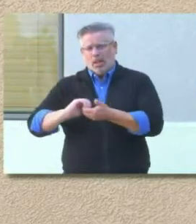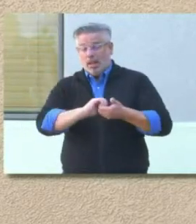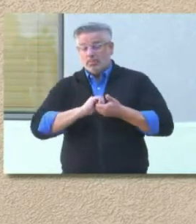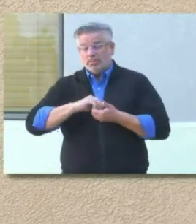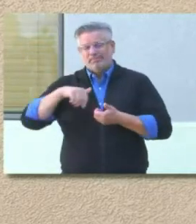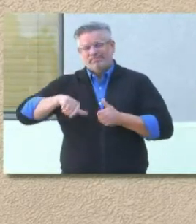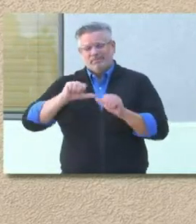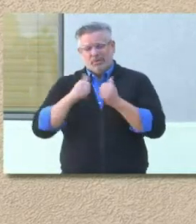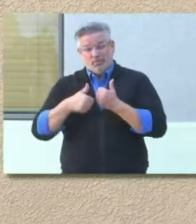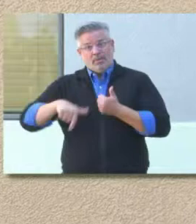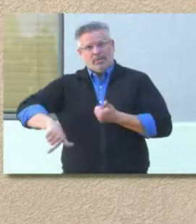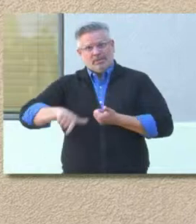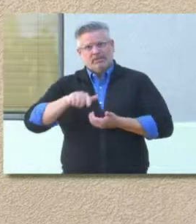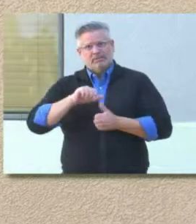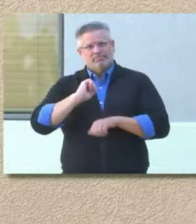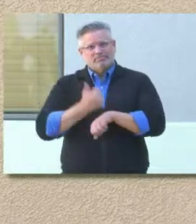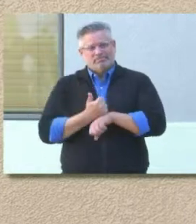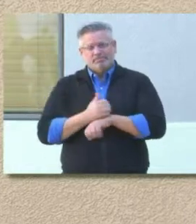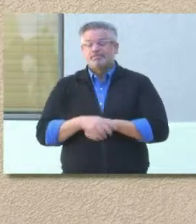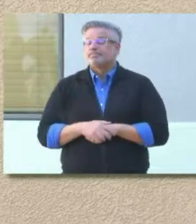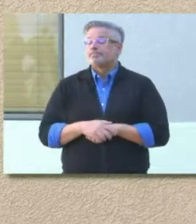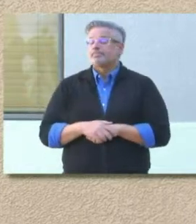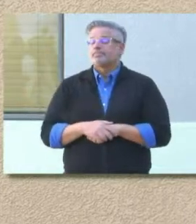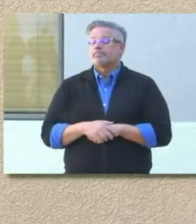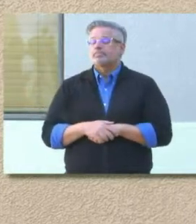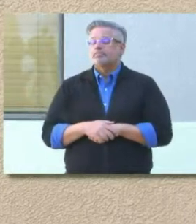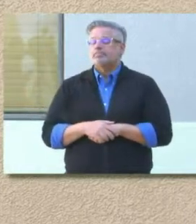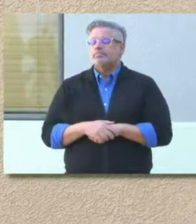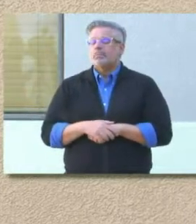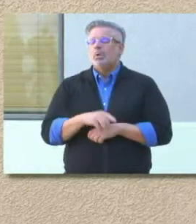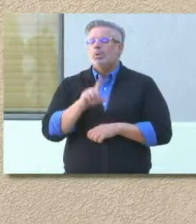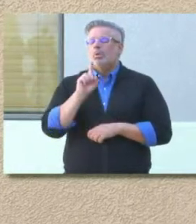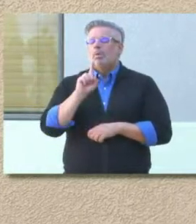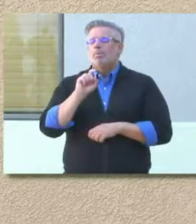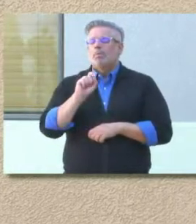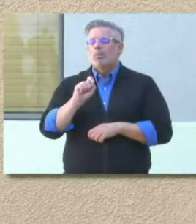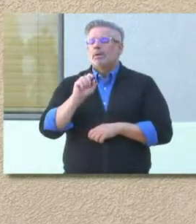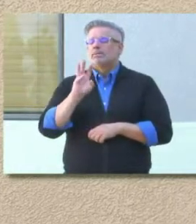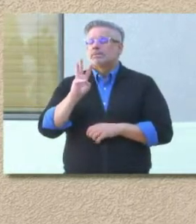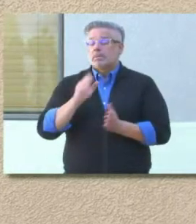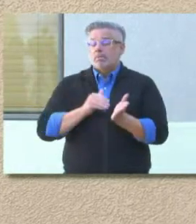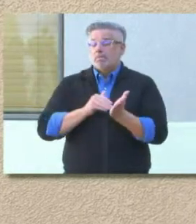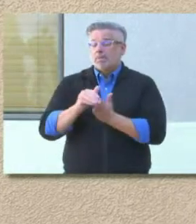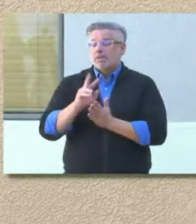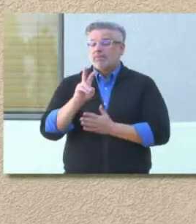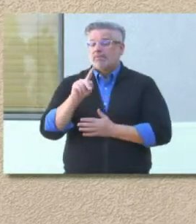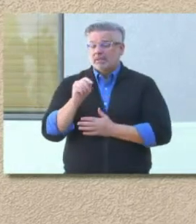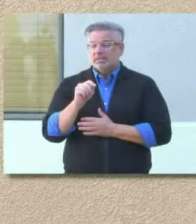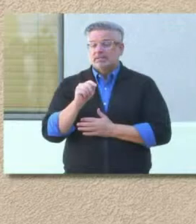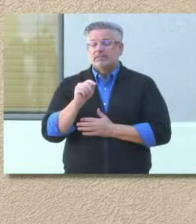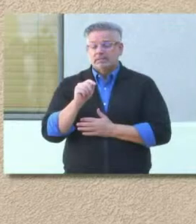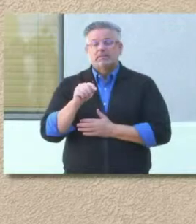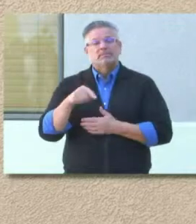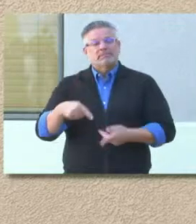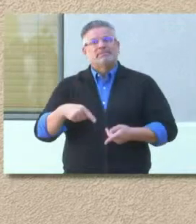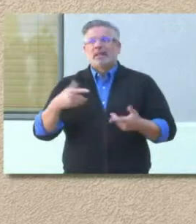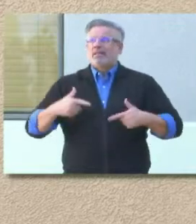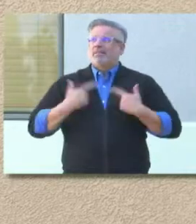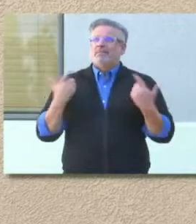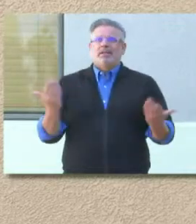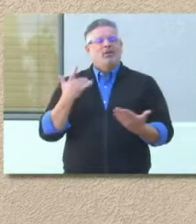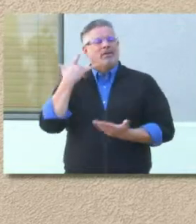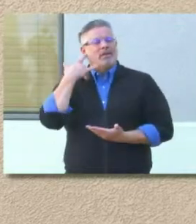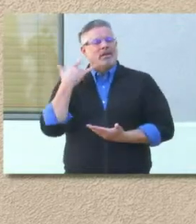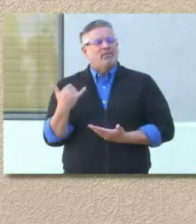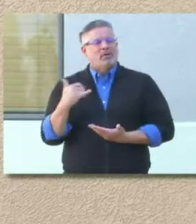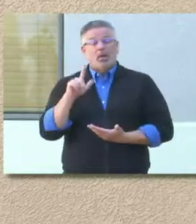for this campus. More than 1.6 million veterans call California home.